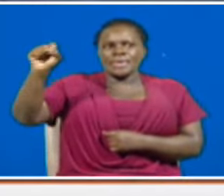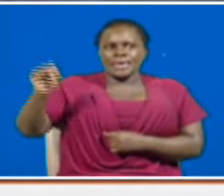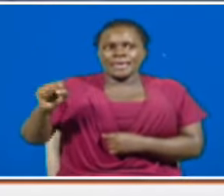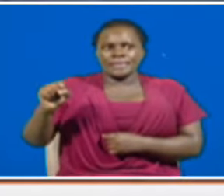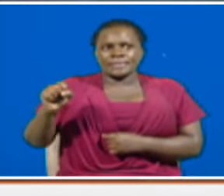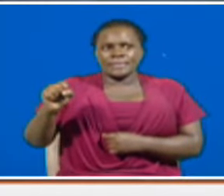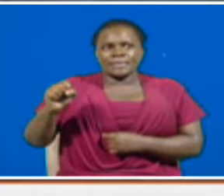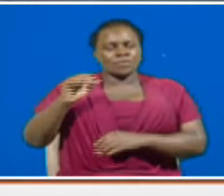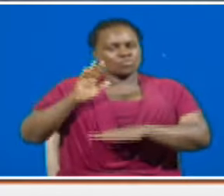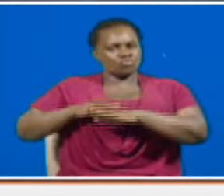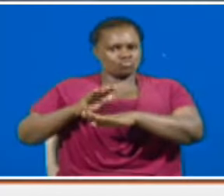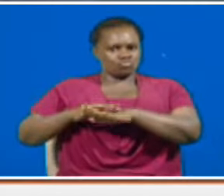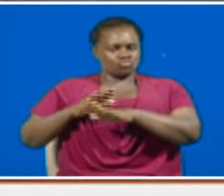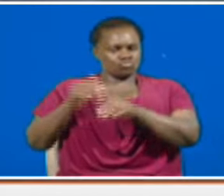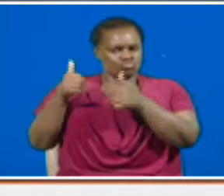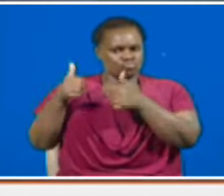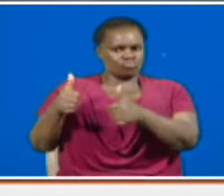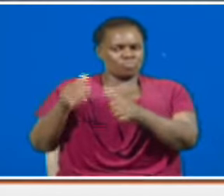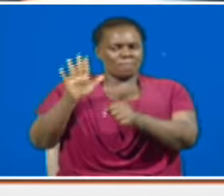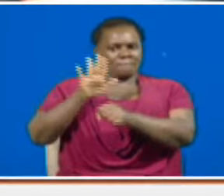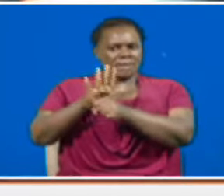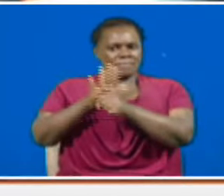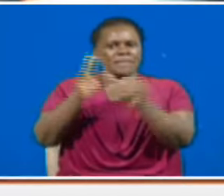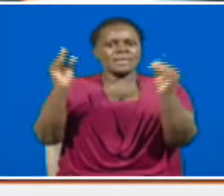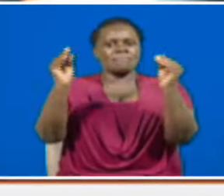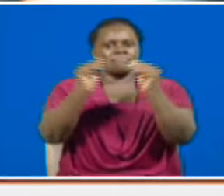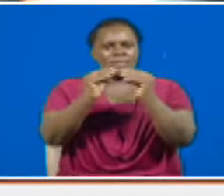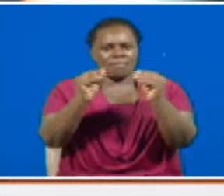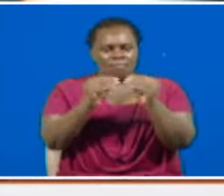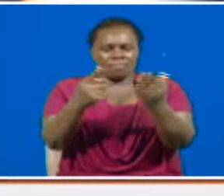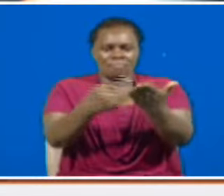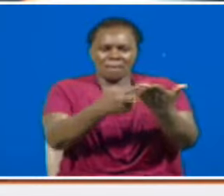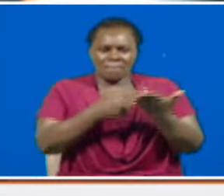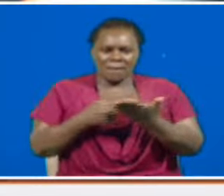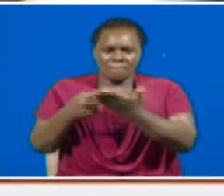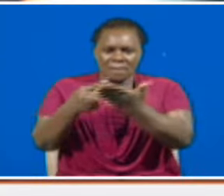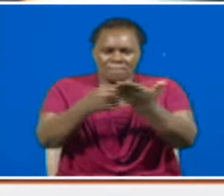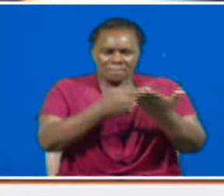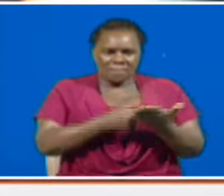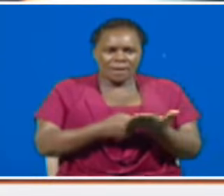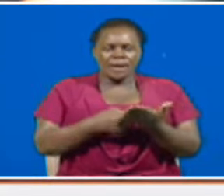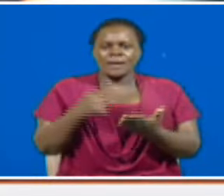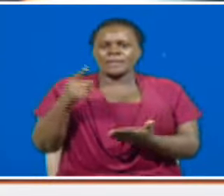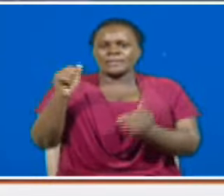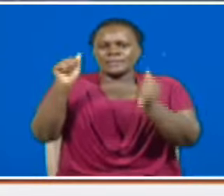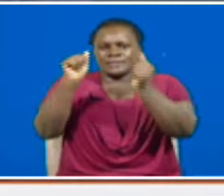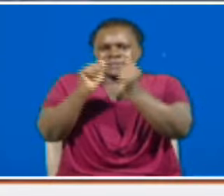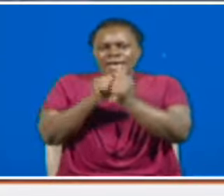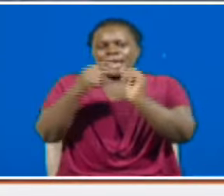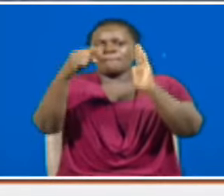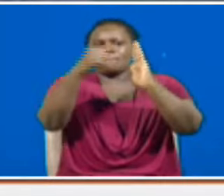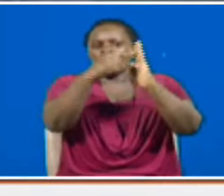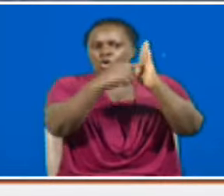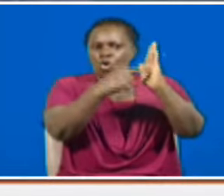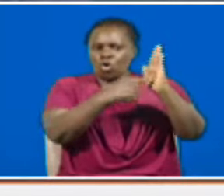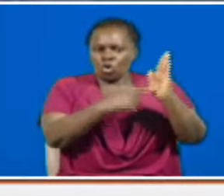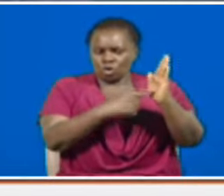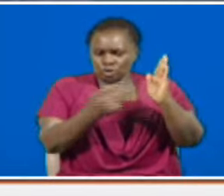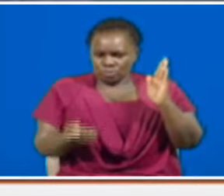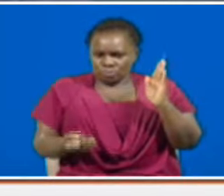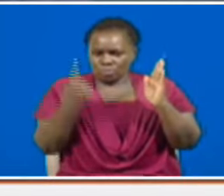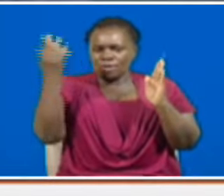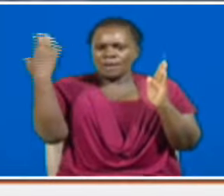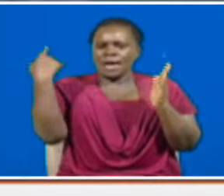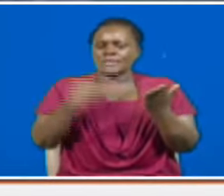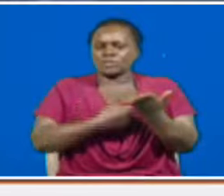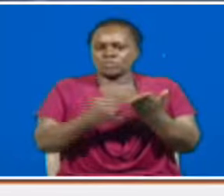has been very responsive. We have had several meetings. Okay. We have discussed on the 10 point that we raised on our strike